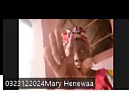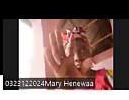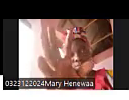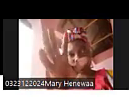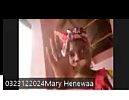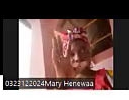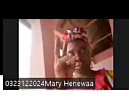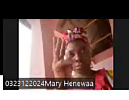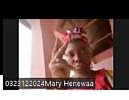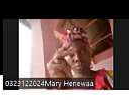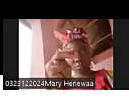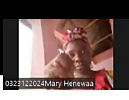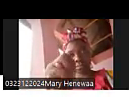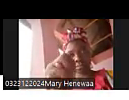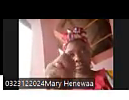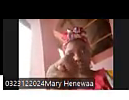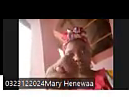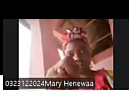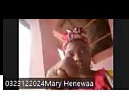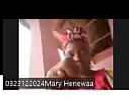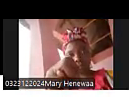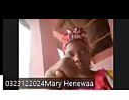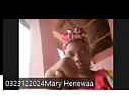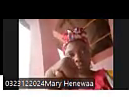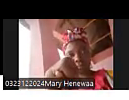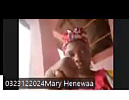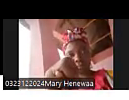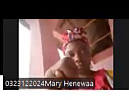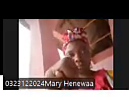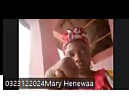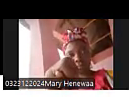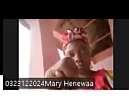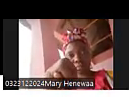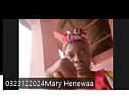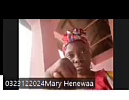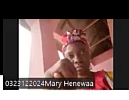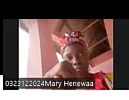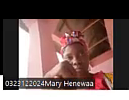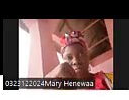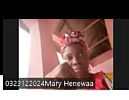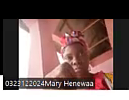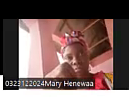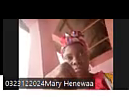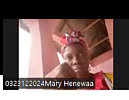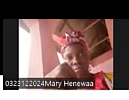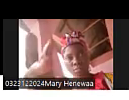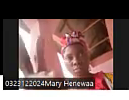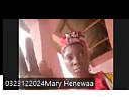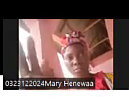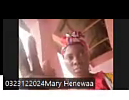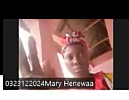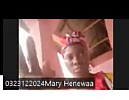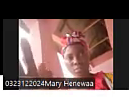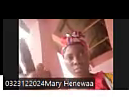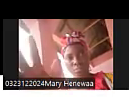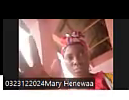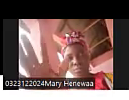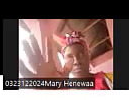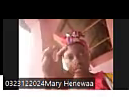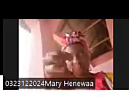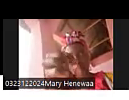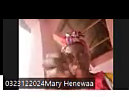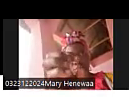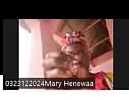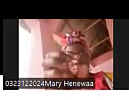Dinah, look at the sign for M. Good. Good. You saw it.